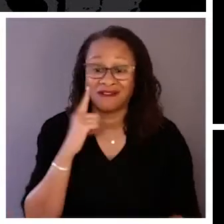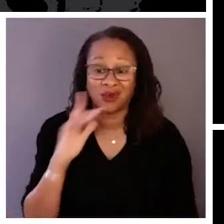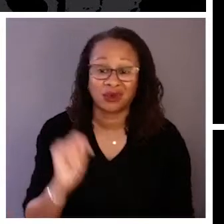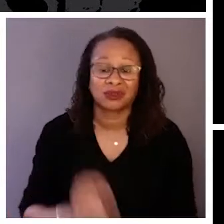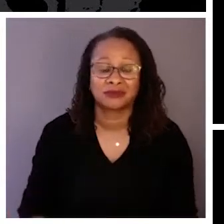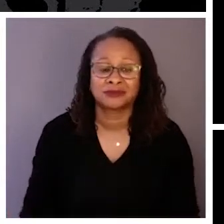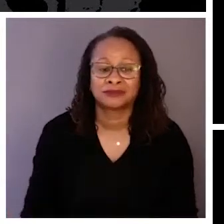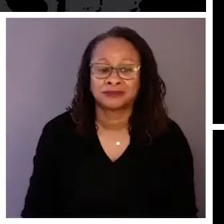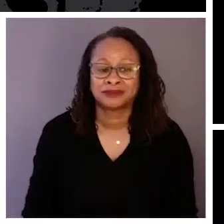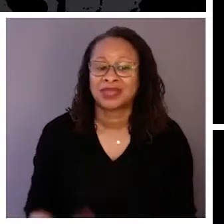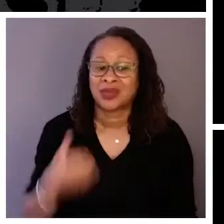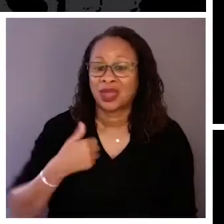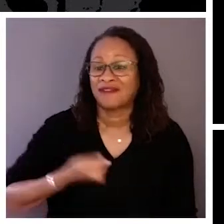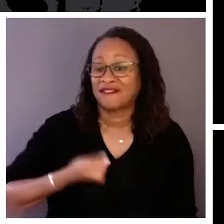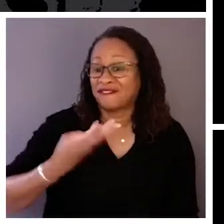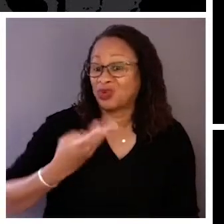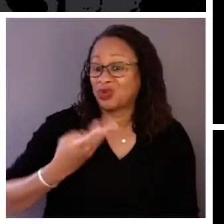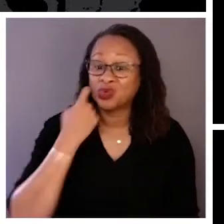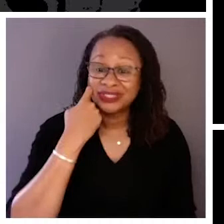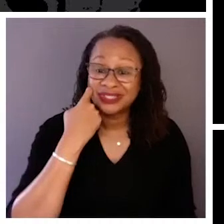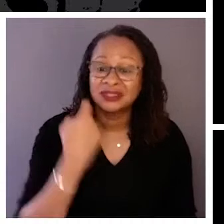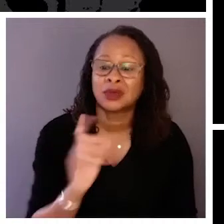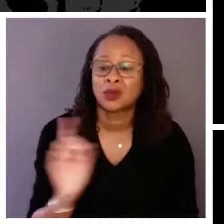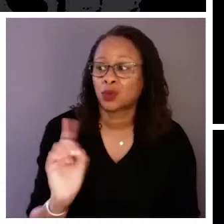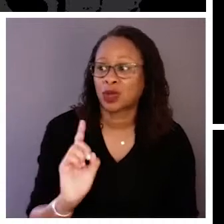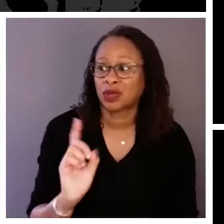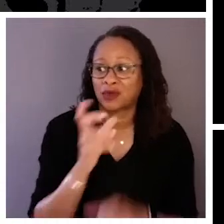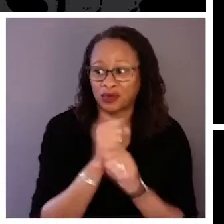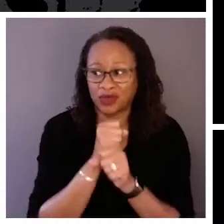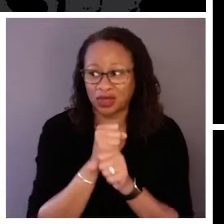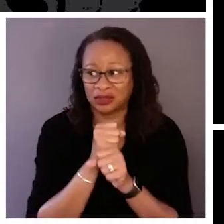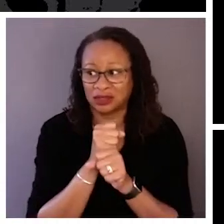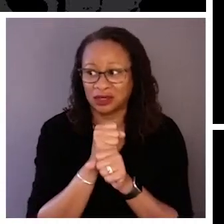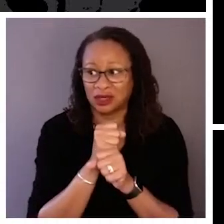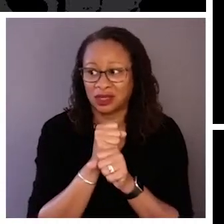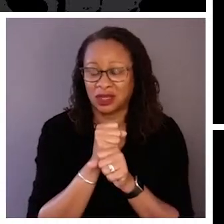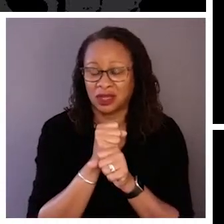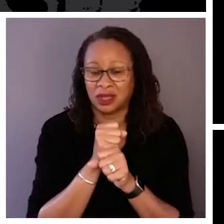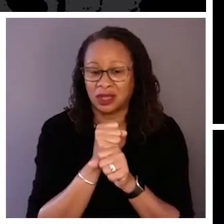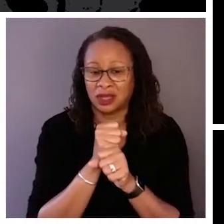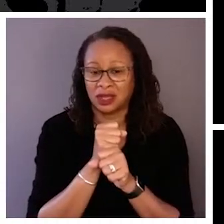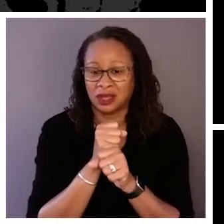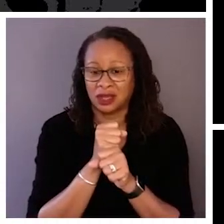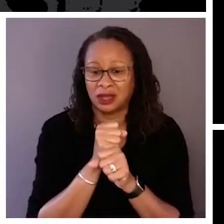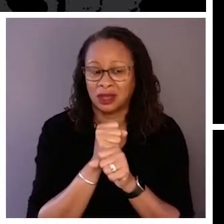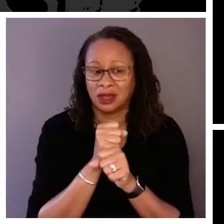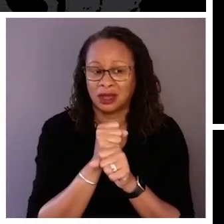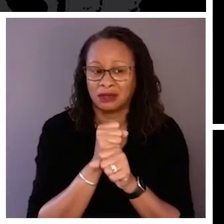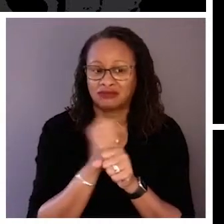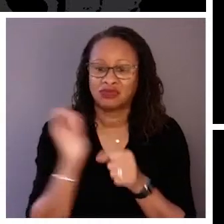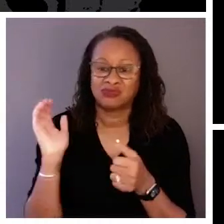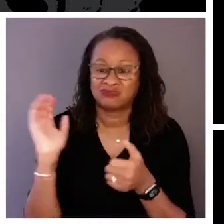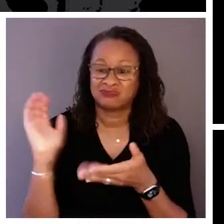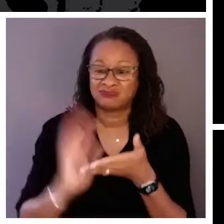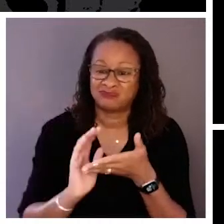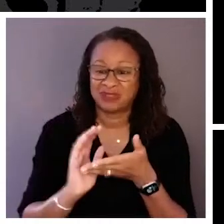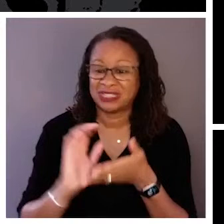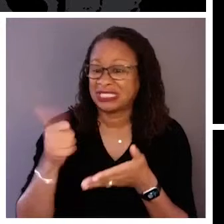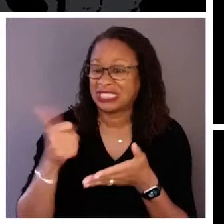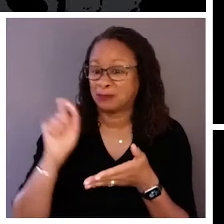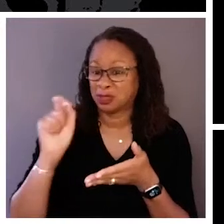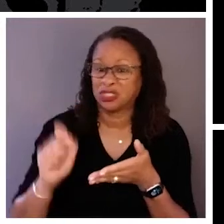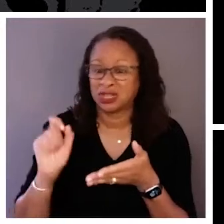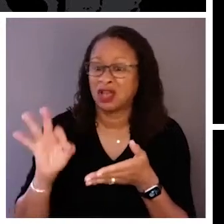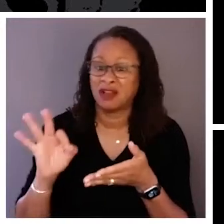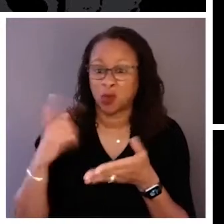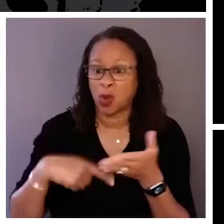We've had a few recent ones where we've gotten the amount down to 10% of what was owed. Wow. I